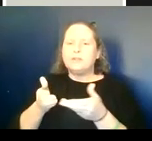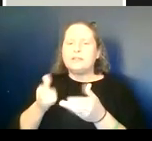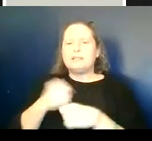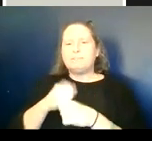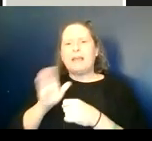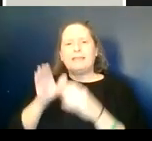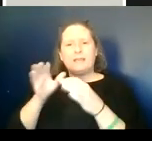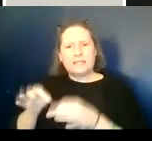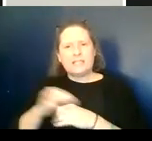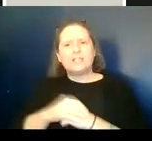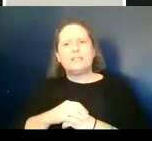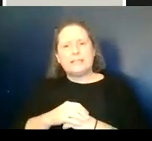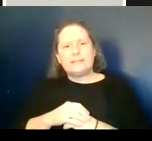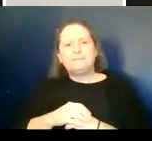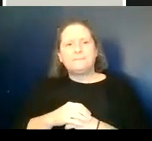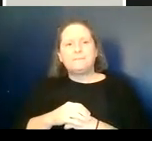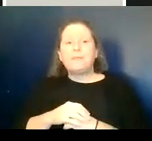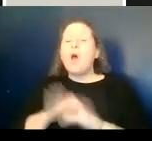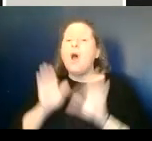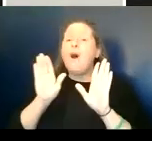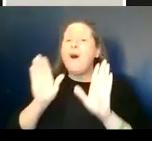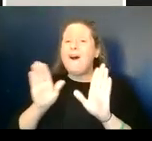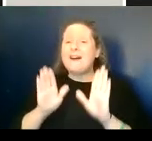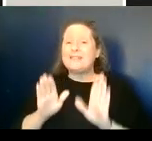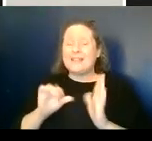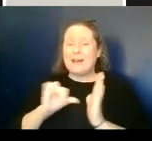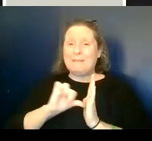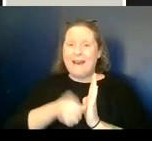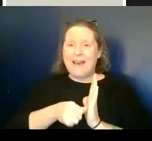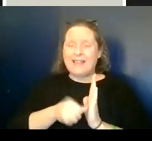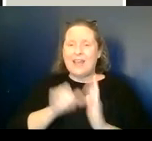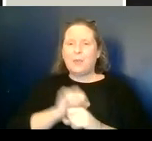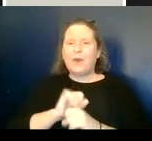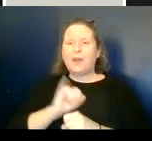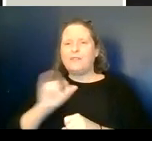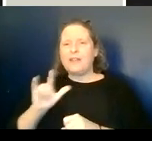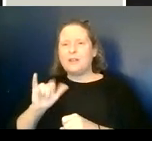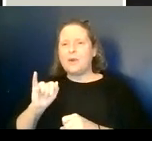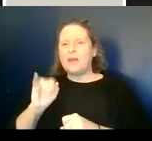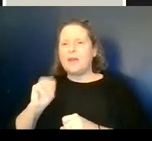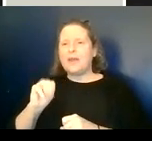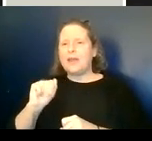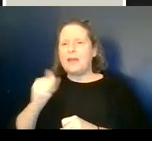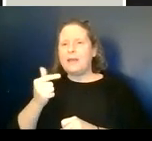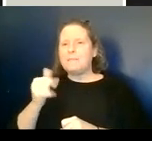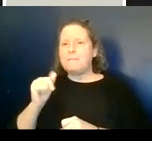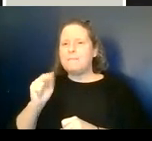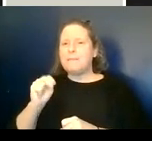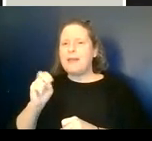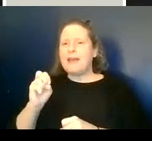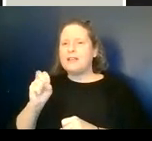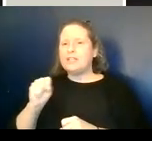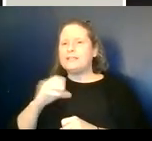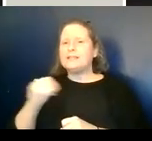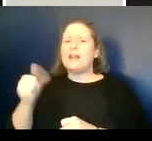Something really awesome that I want to highlight, and the work of Illinois Imagines and other advocacy groups in the last decade,